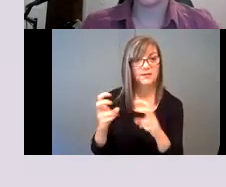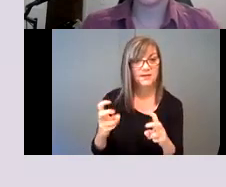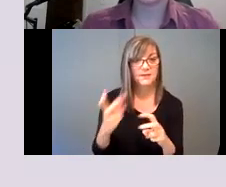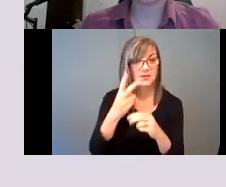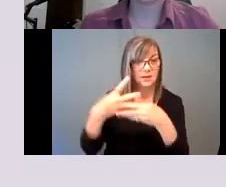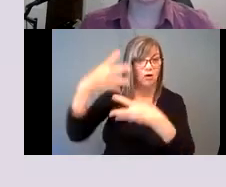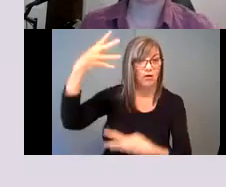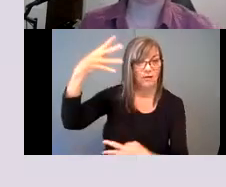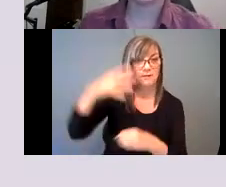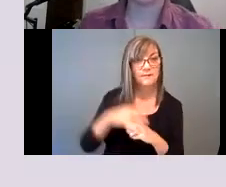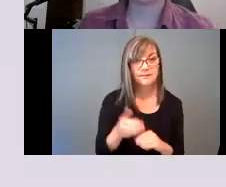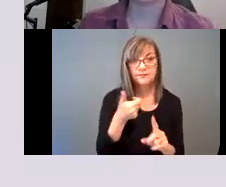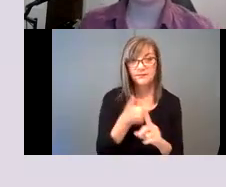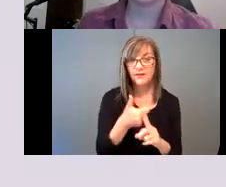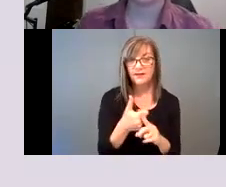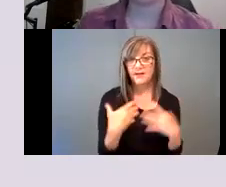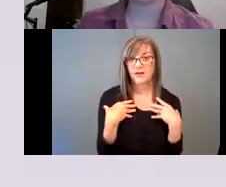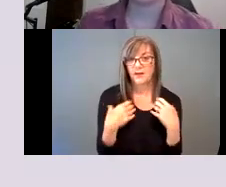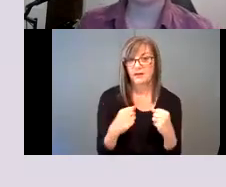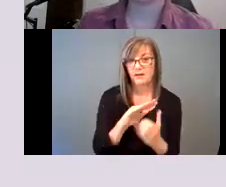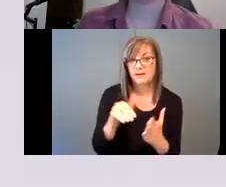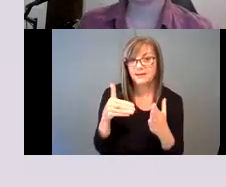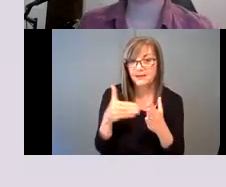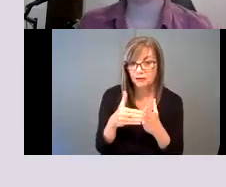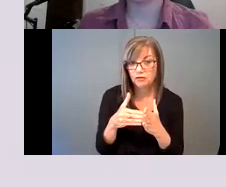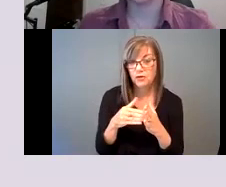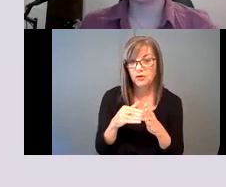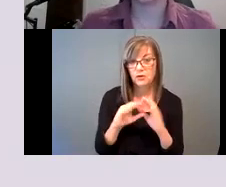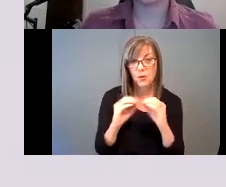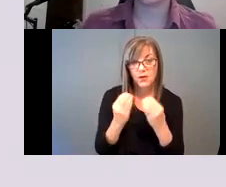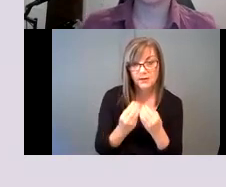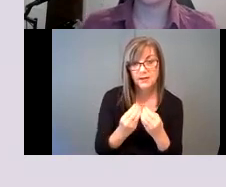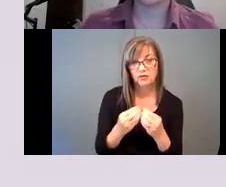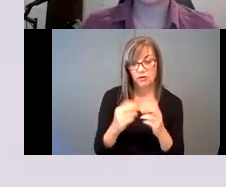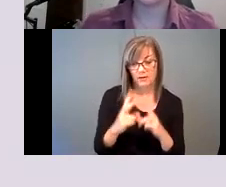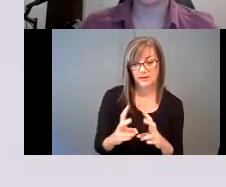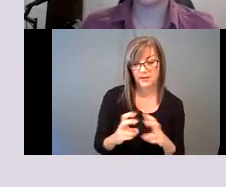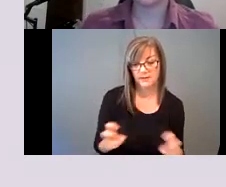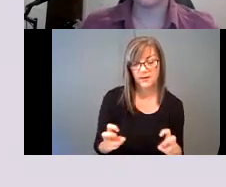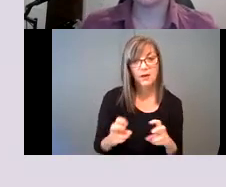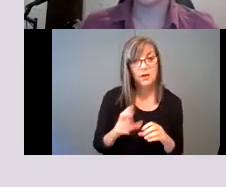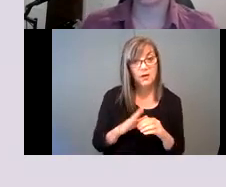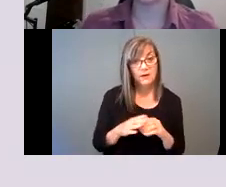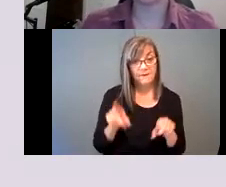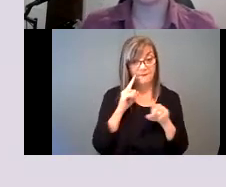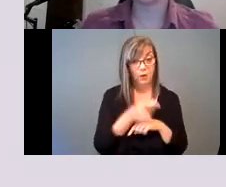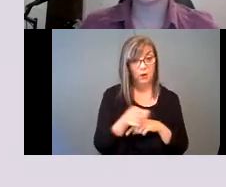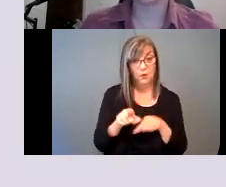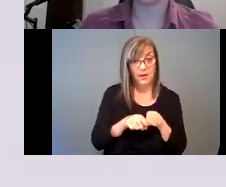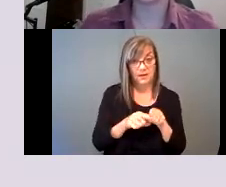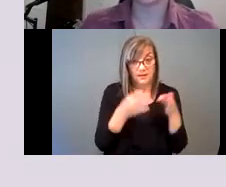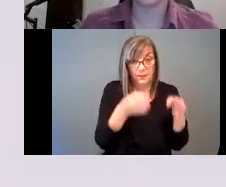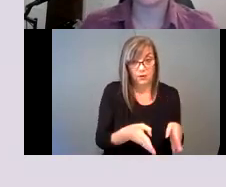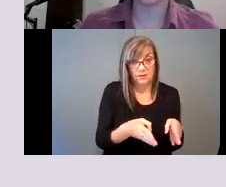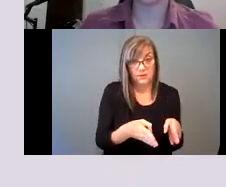assessment. So there's a section about, what does healing-centered engagement look like for you as an individual? But overall, the